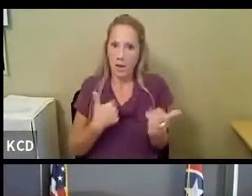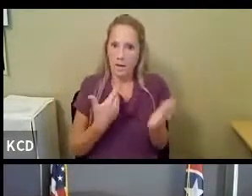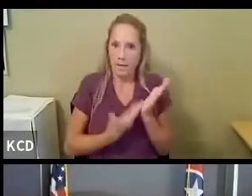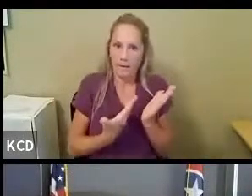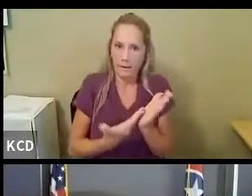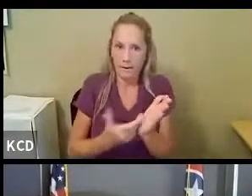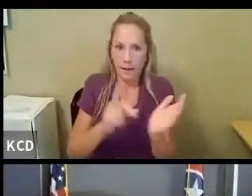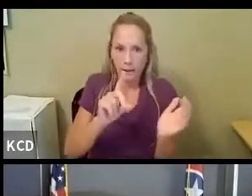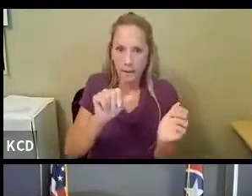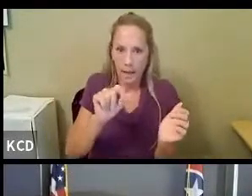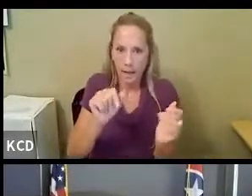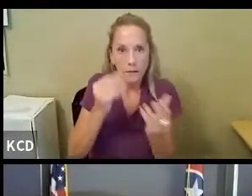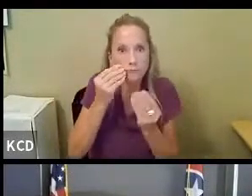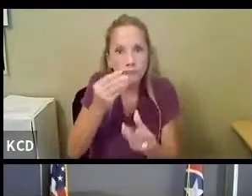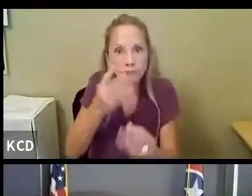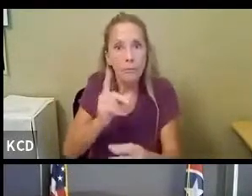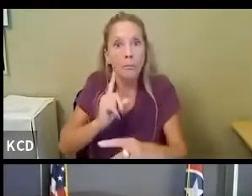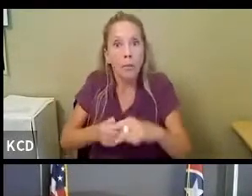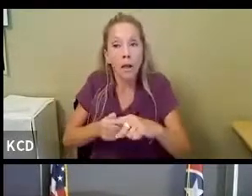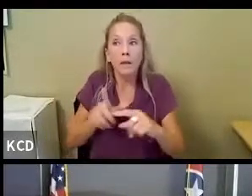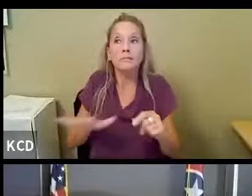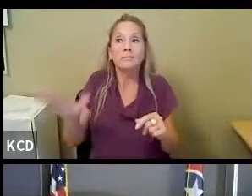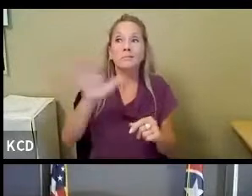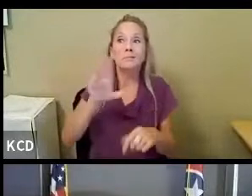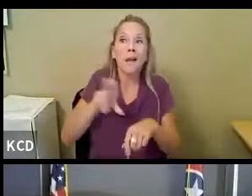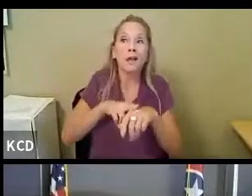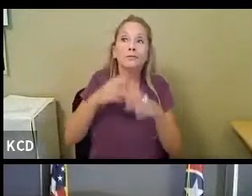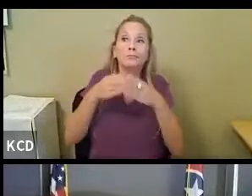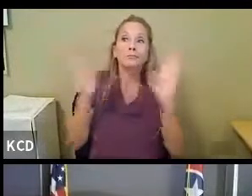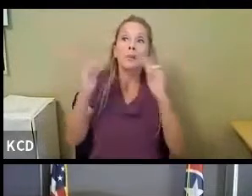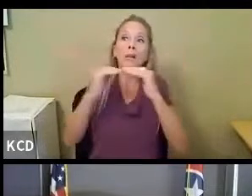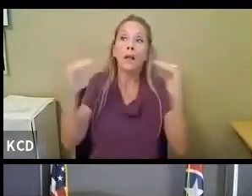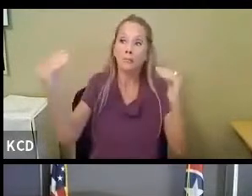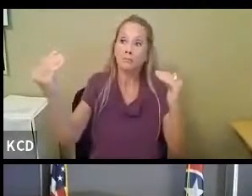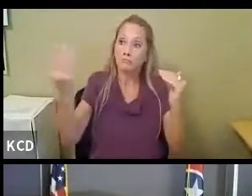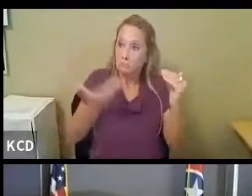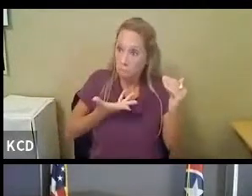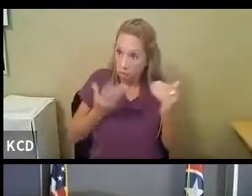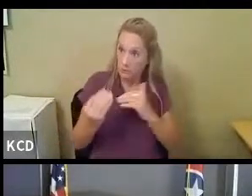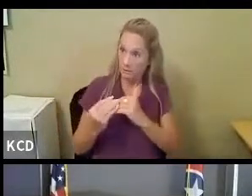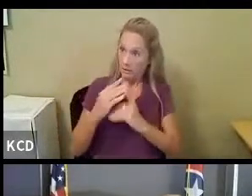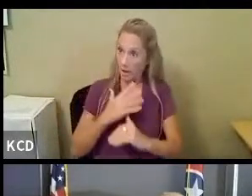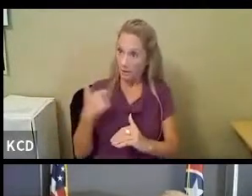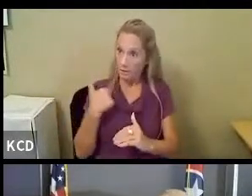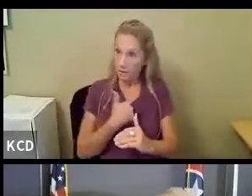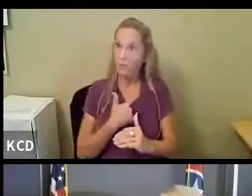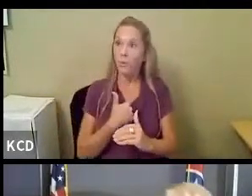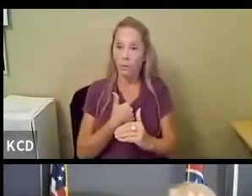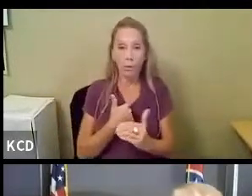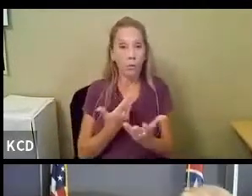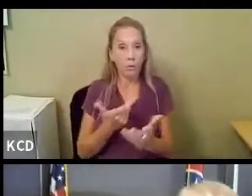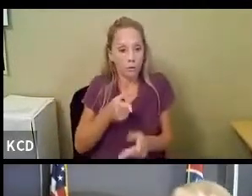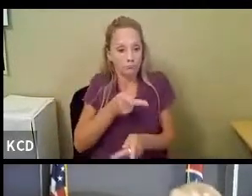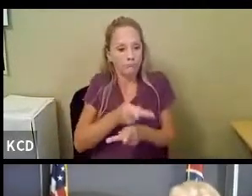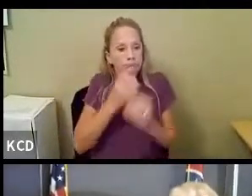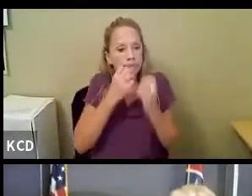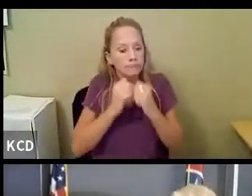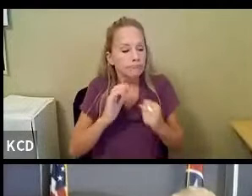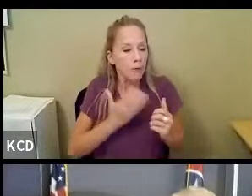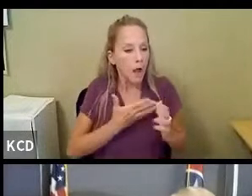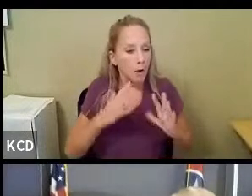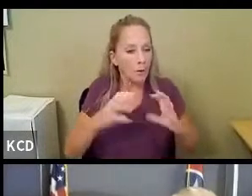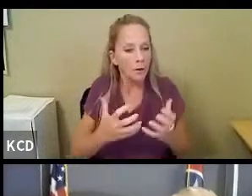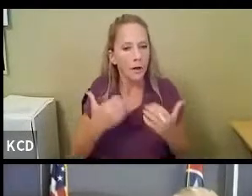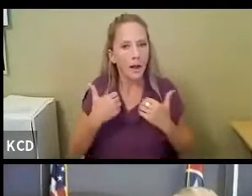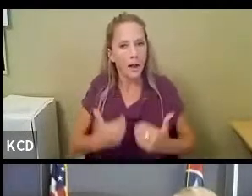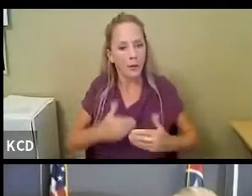as the advice we're getting on a national level, indicates that we need to do something to preserve our healthcare system, the people who work in the